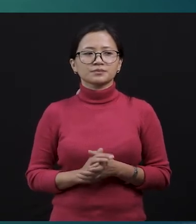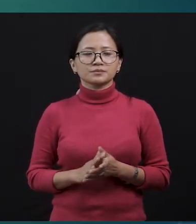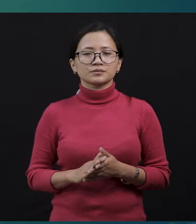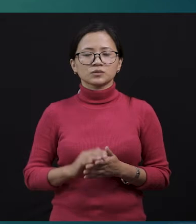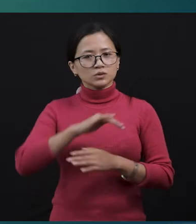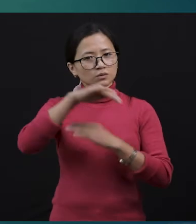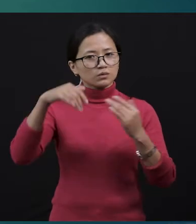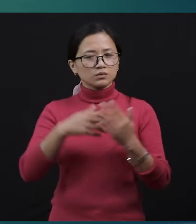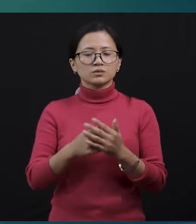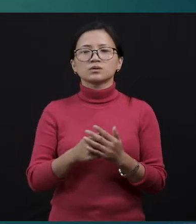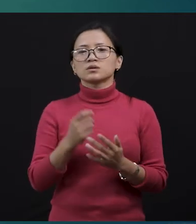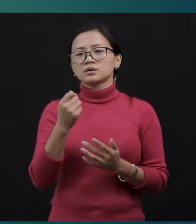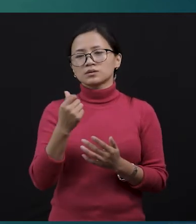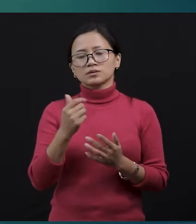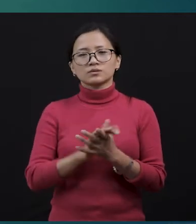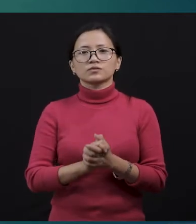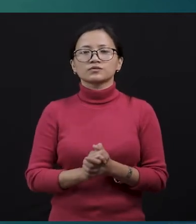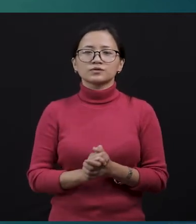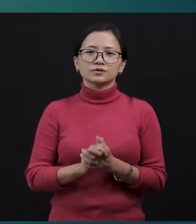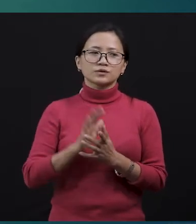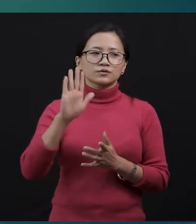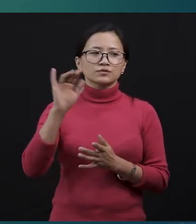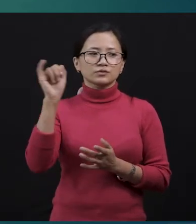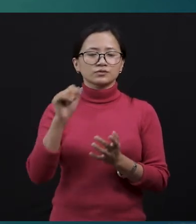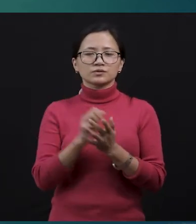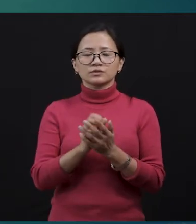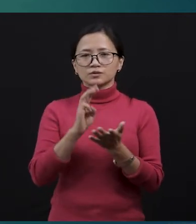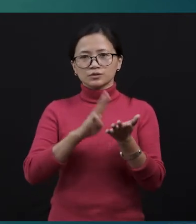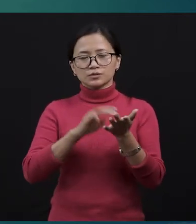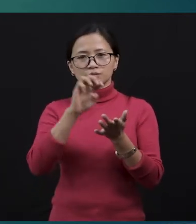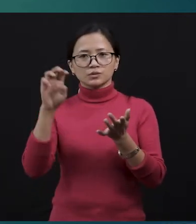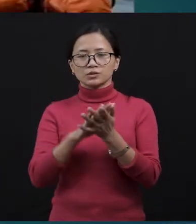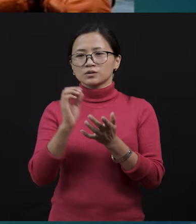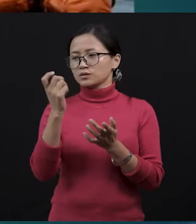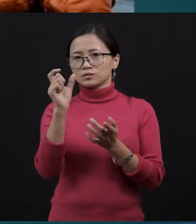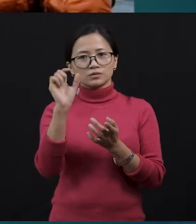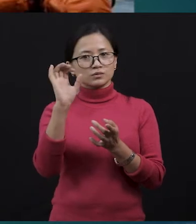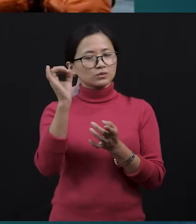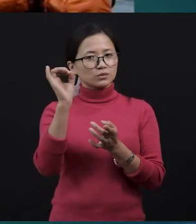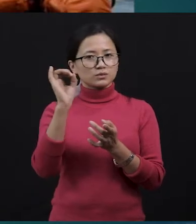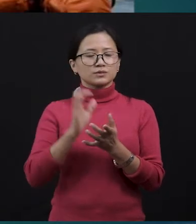And for these works, they were paid $56 million.